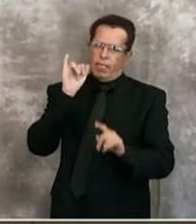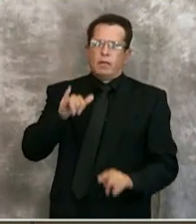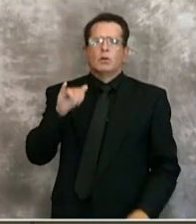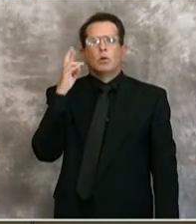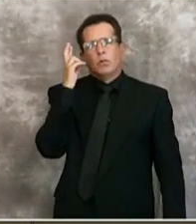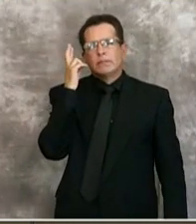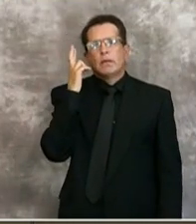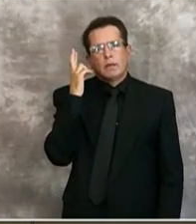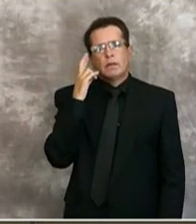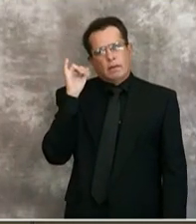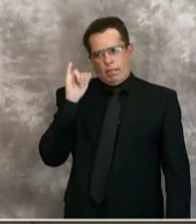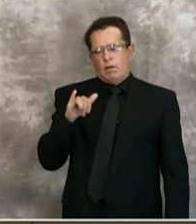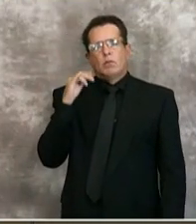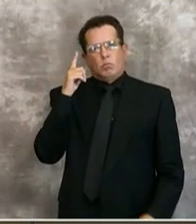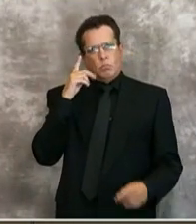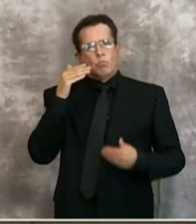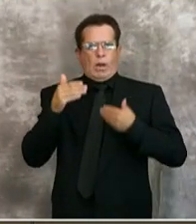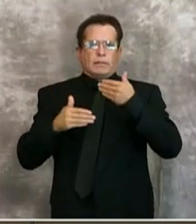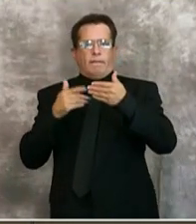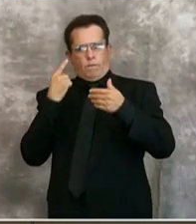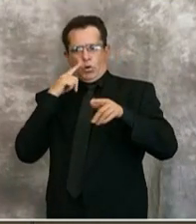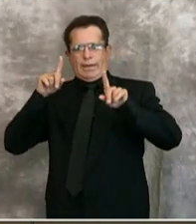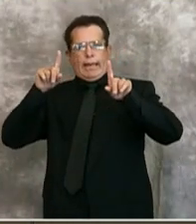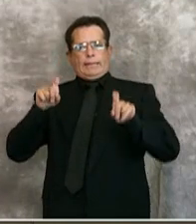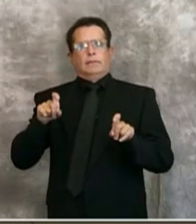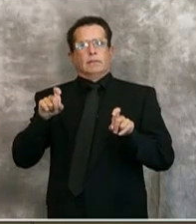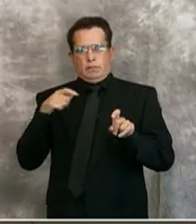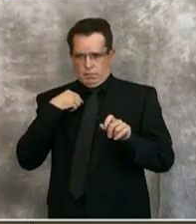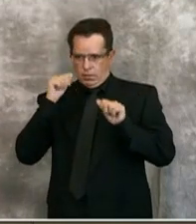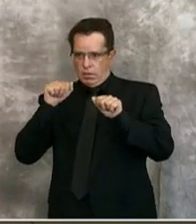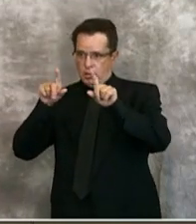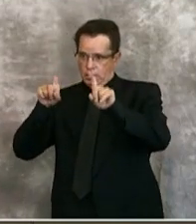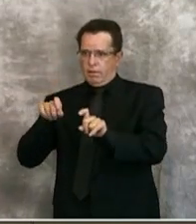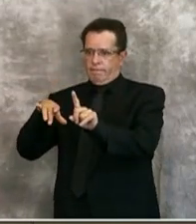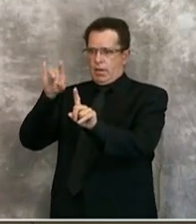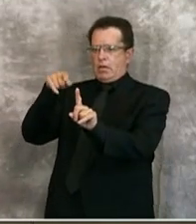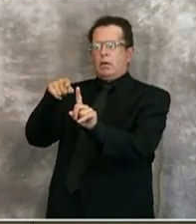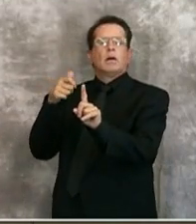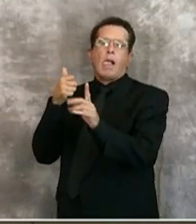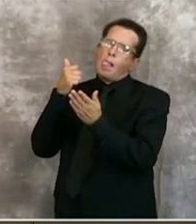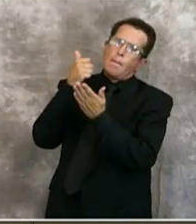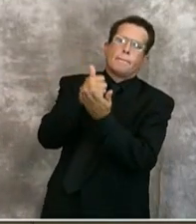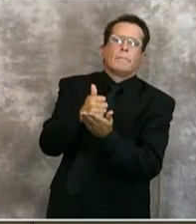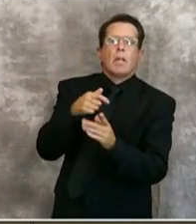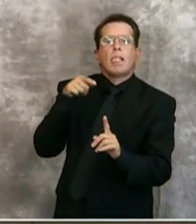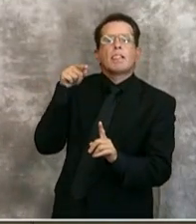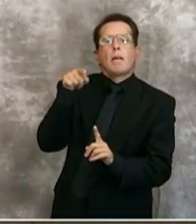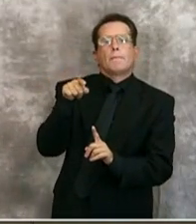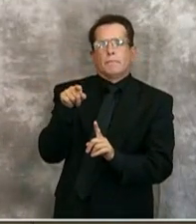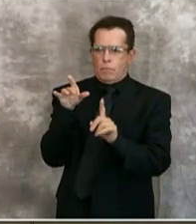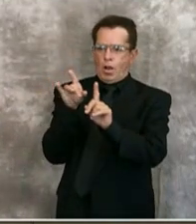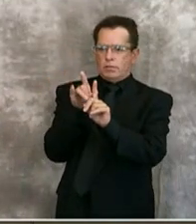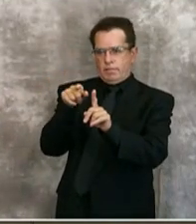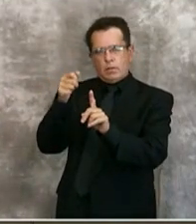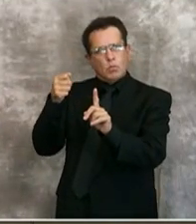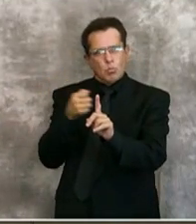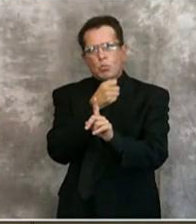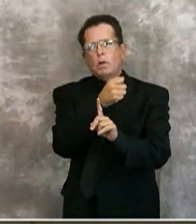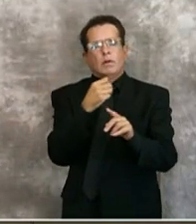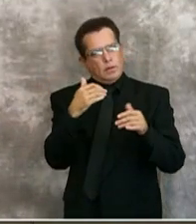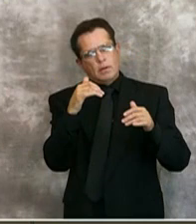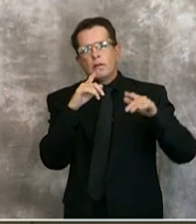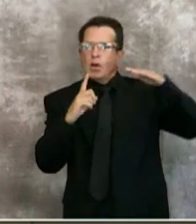purpose for the process of testing, so that we can identify those individuals that are positive and remove them from the